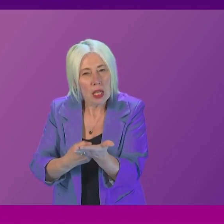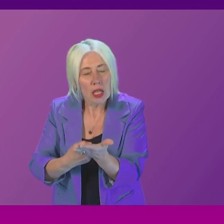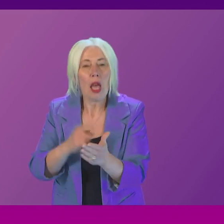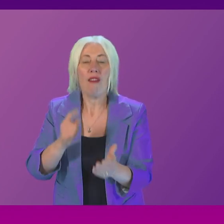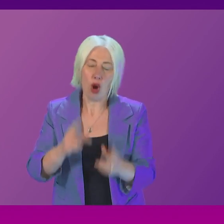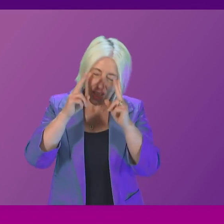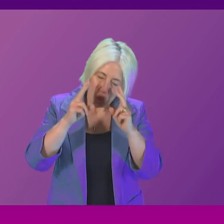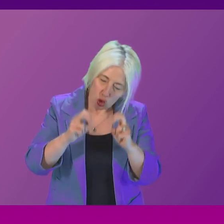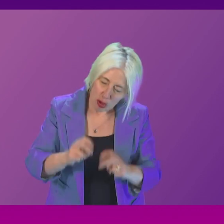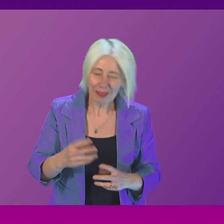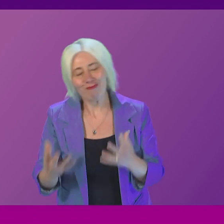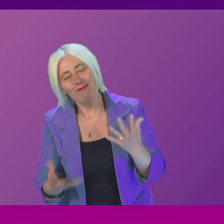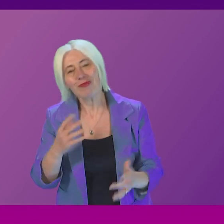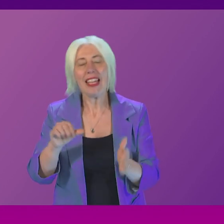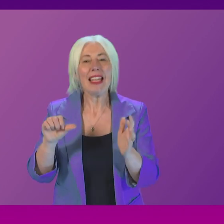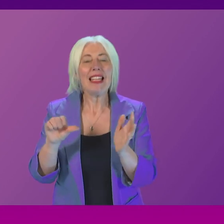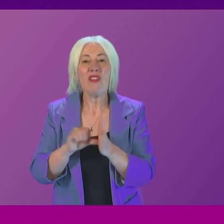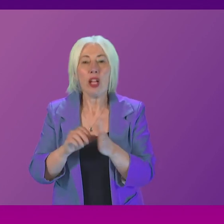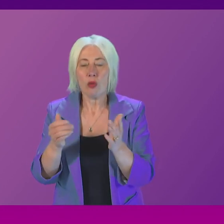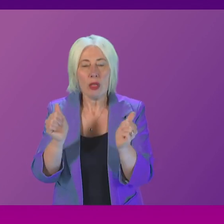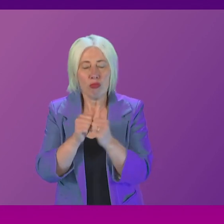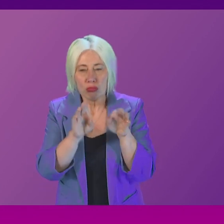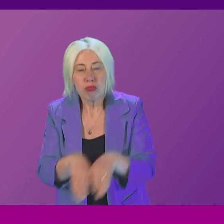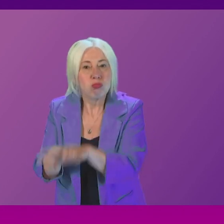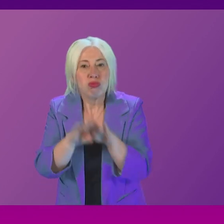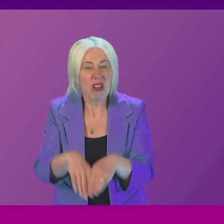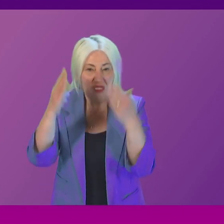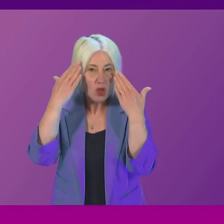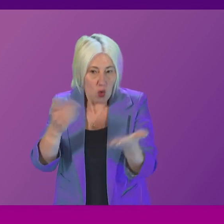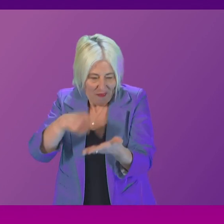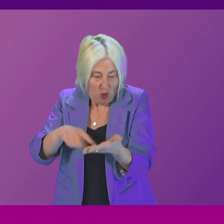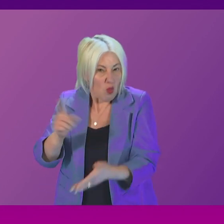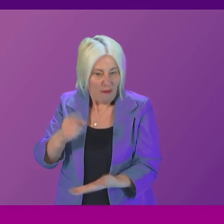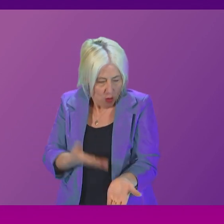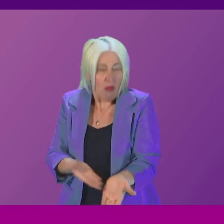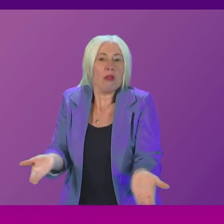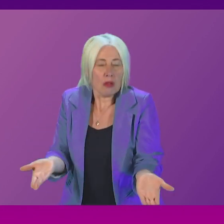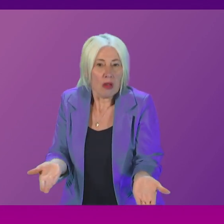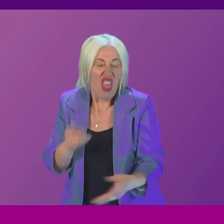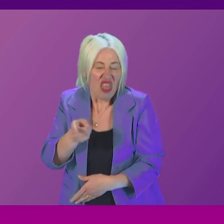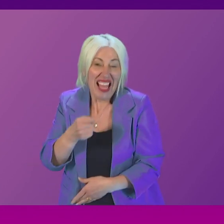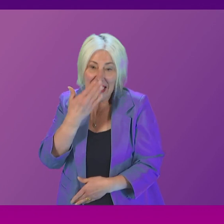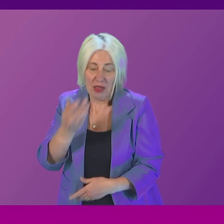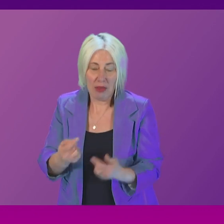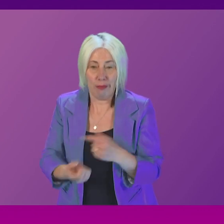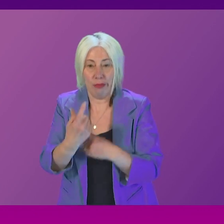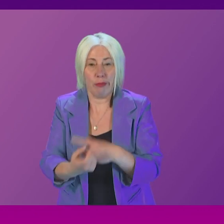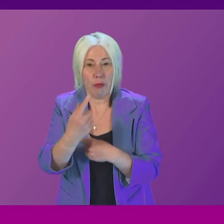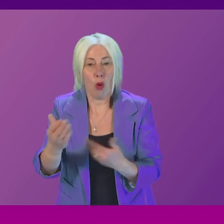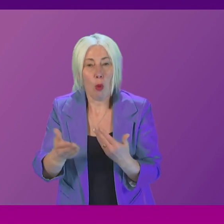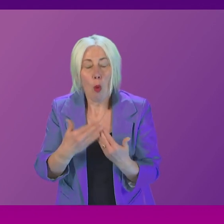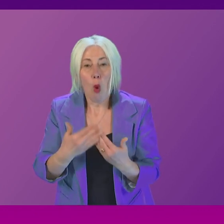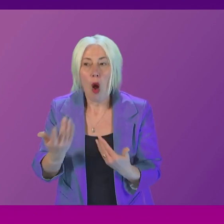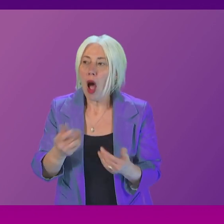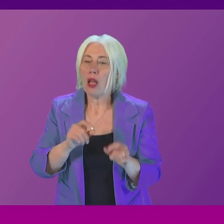for you, because it's harder to build consensus if people don't know what it is they're actually voting for. And that seems to be a greater trend because things are left to regulations